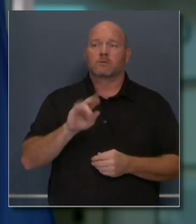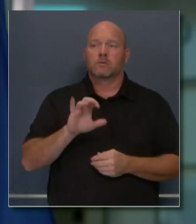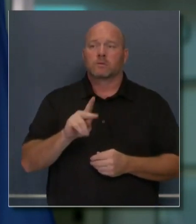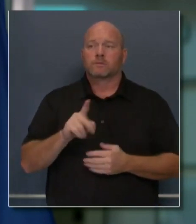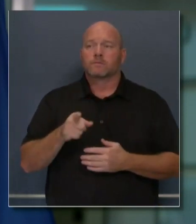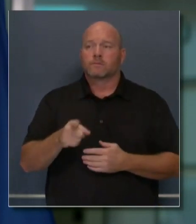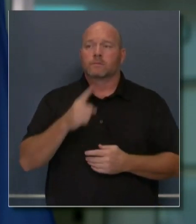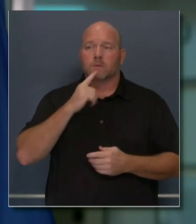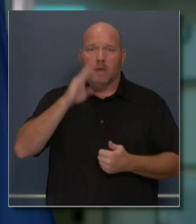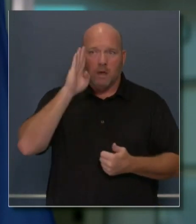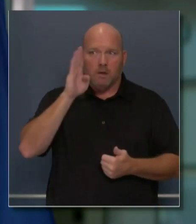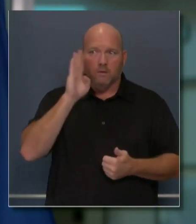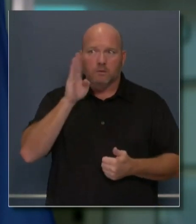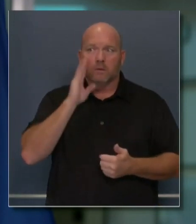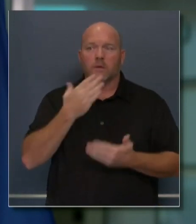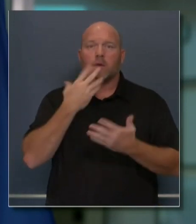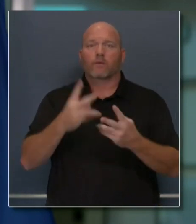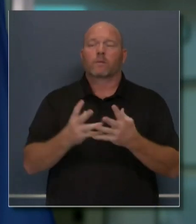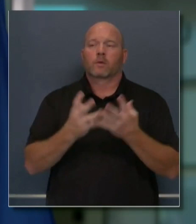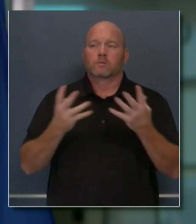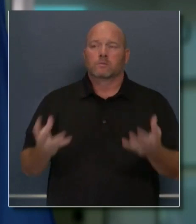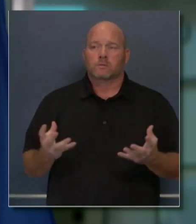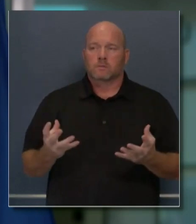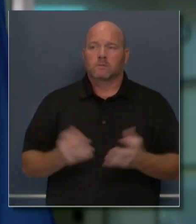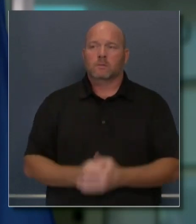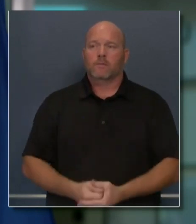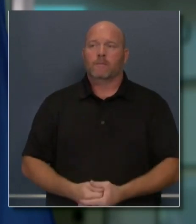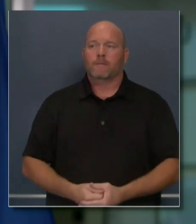Hi, thank you very much.